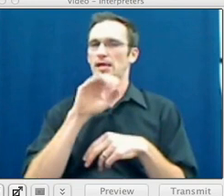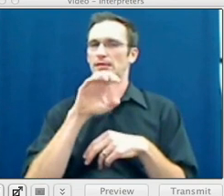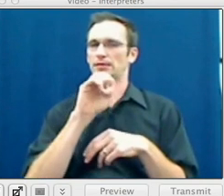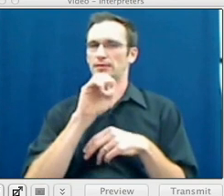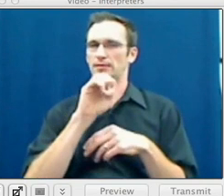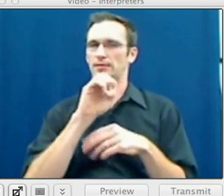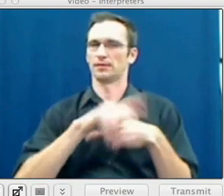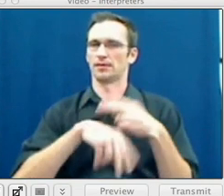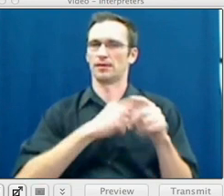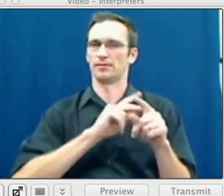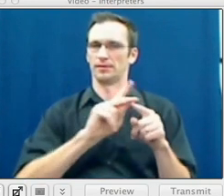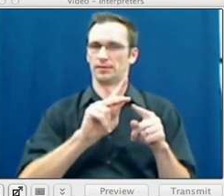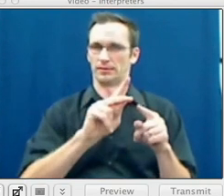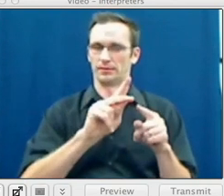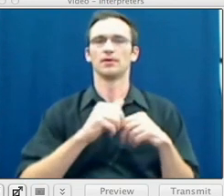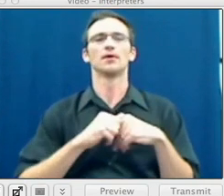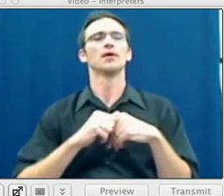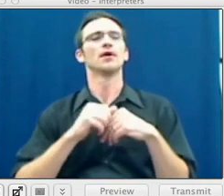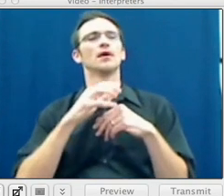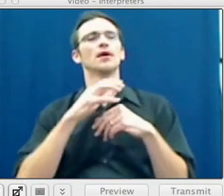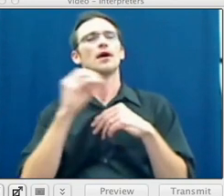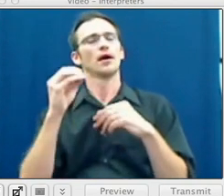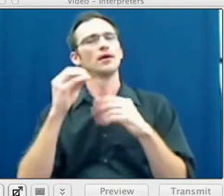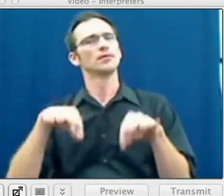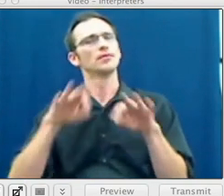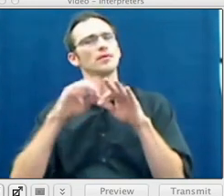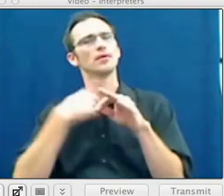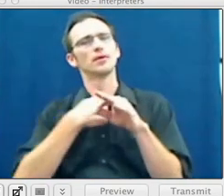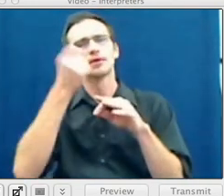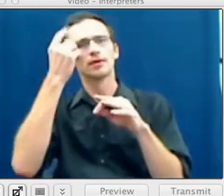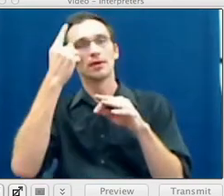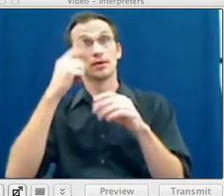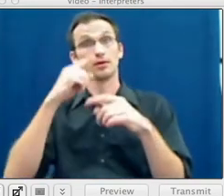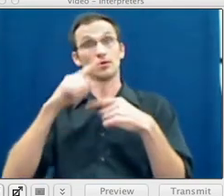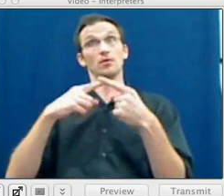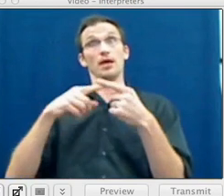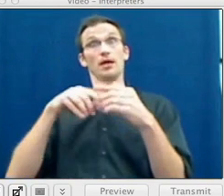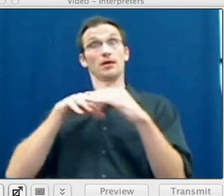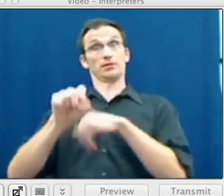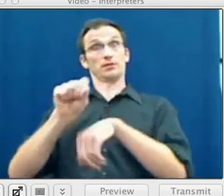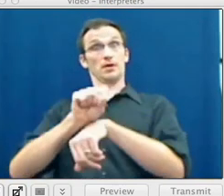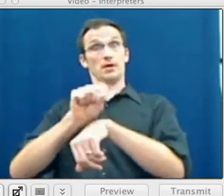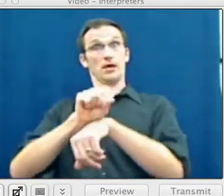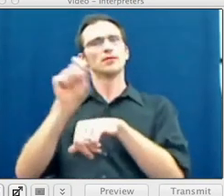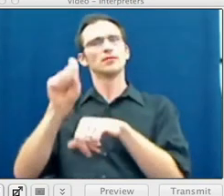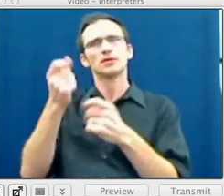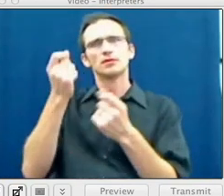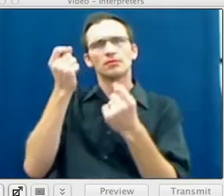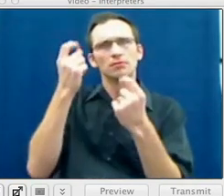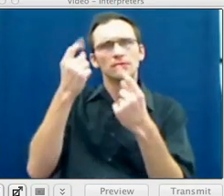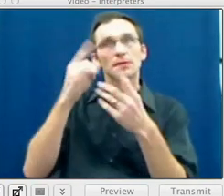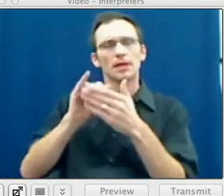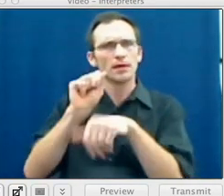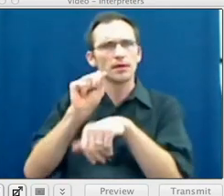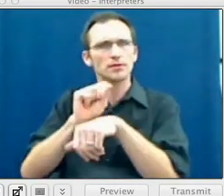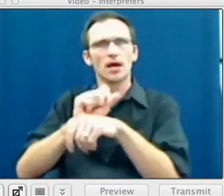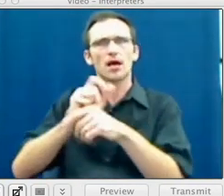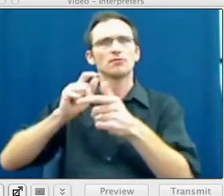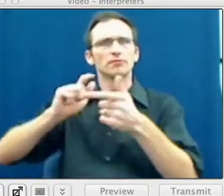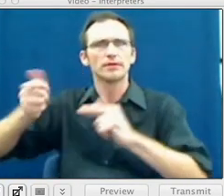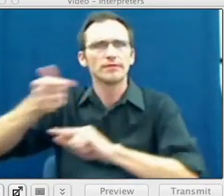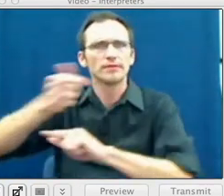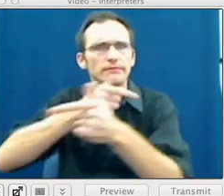us to embrace the idea that jobs could be understood as interactive and dynamic. That is, that they